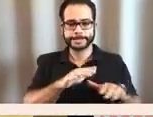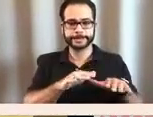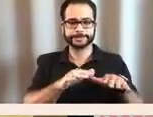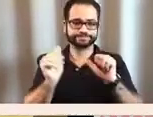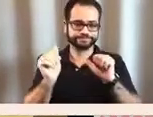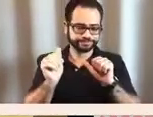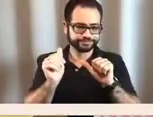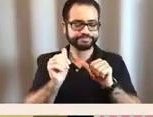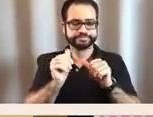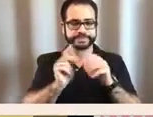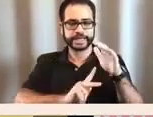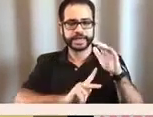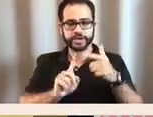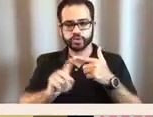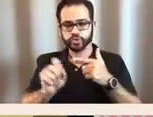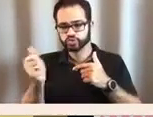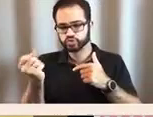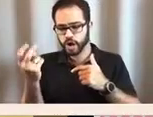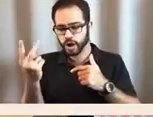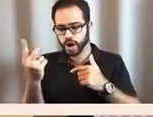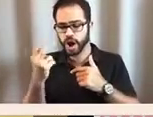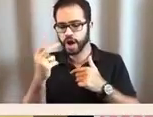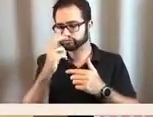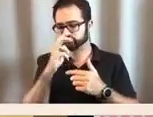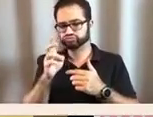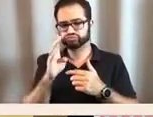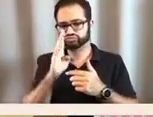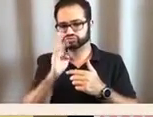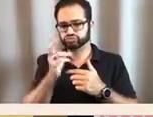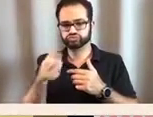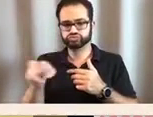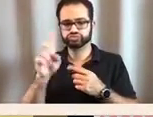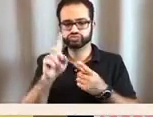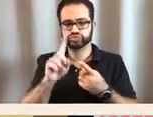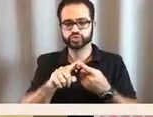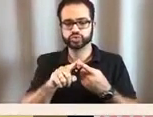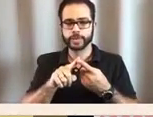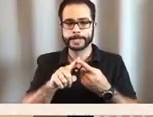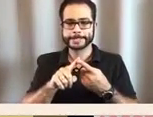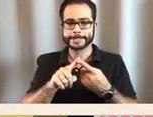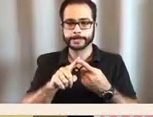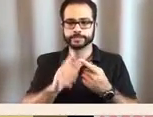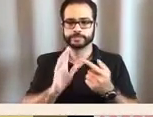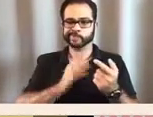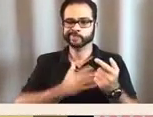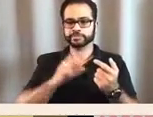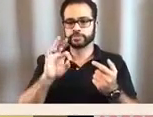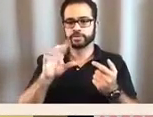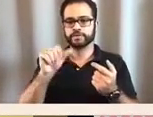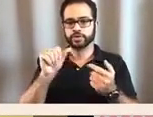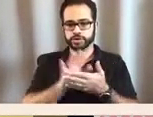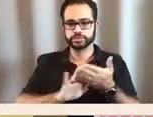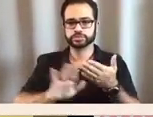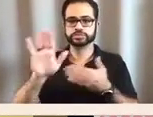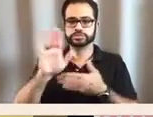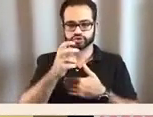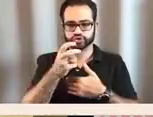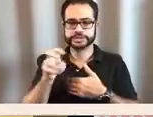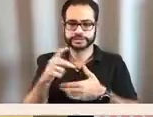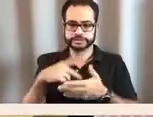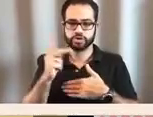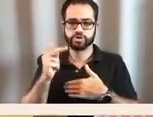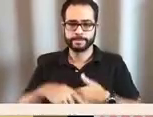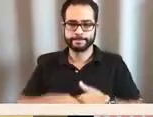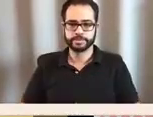12, and they are coming directly into our Florida Postsecondary Comprehensive Transition